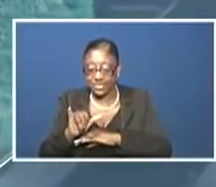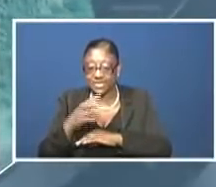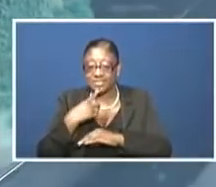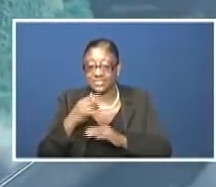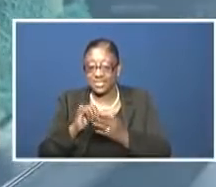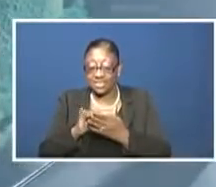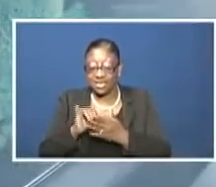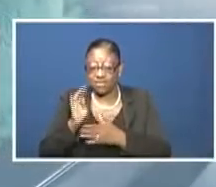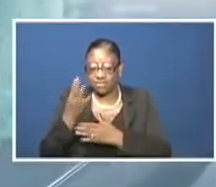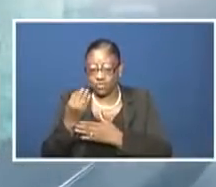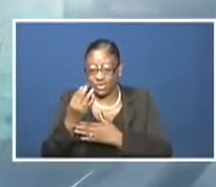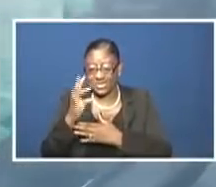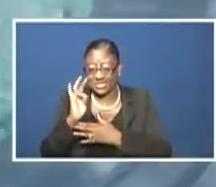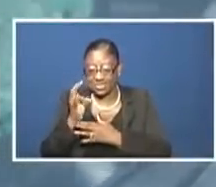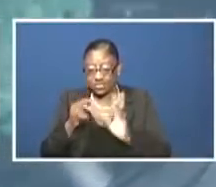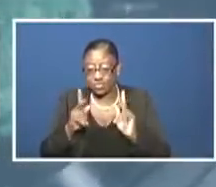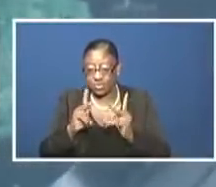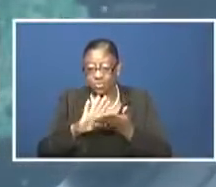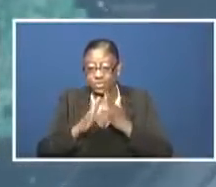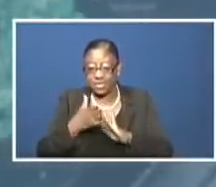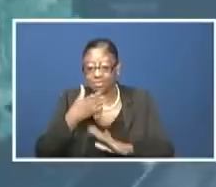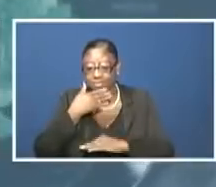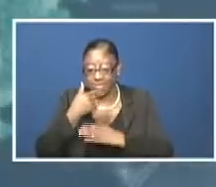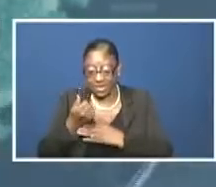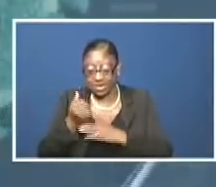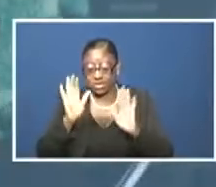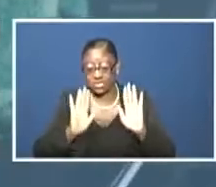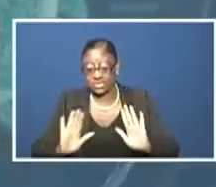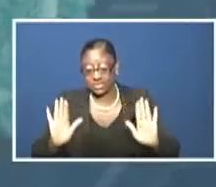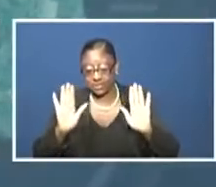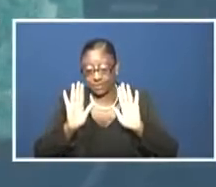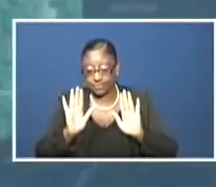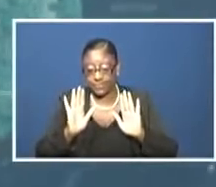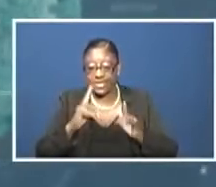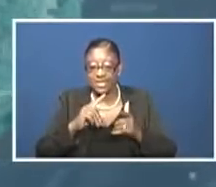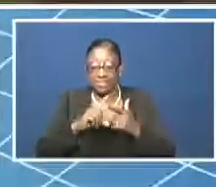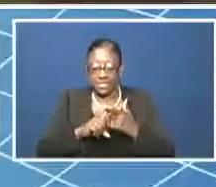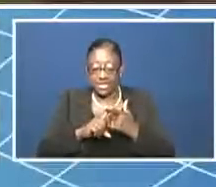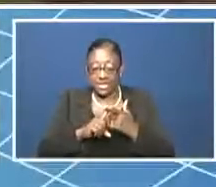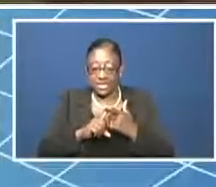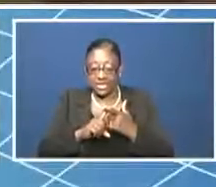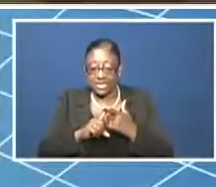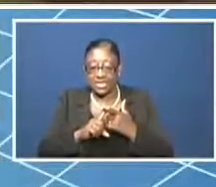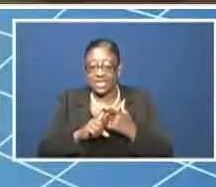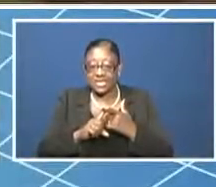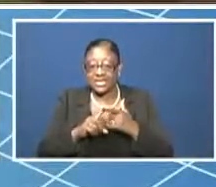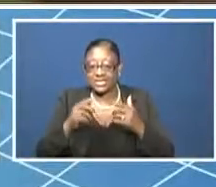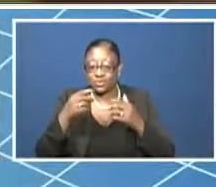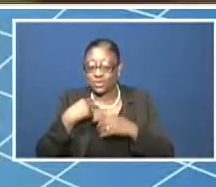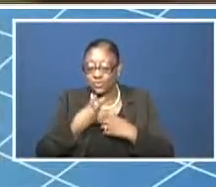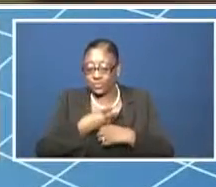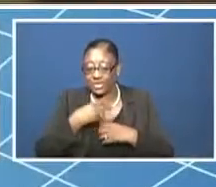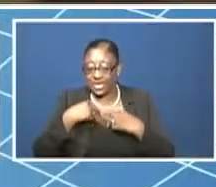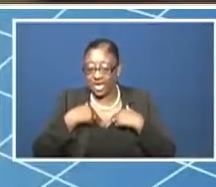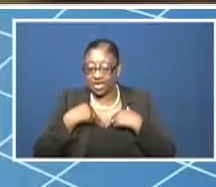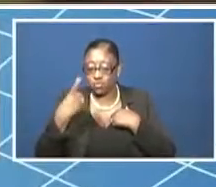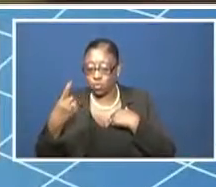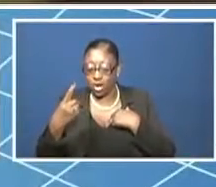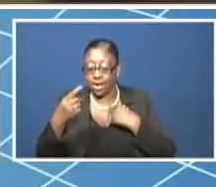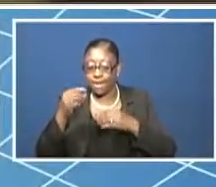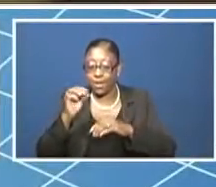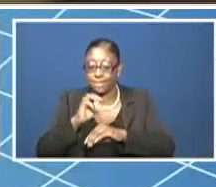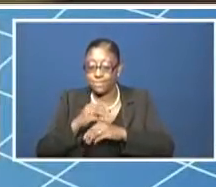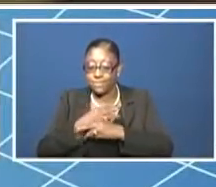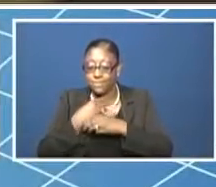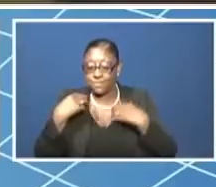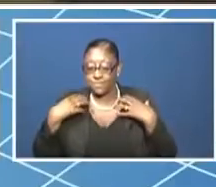reported 47 people recovered from COVID on Sunday. Meantime, despite confirmation of a local case of